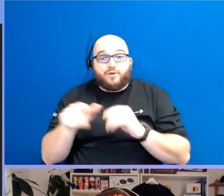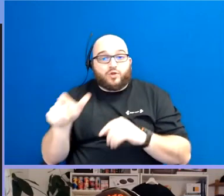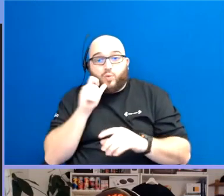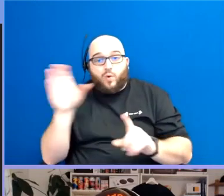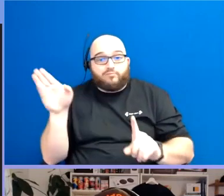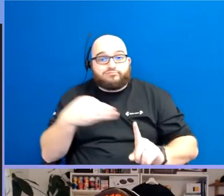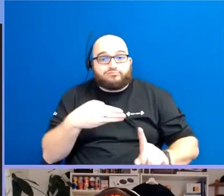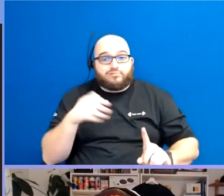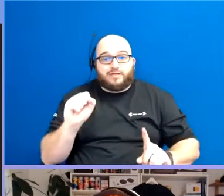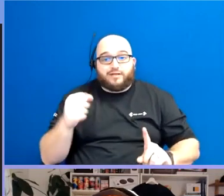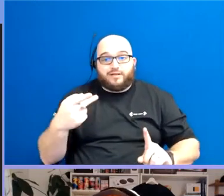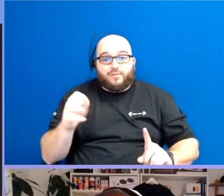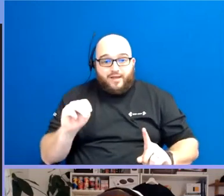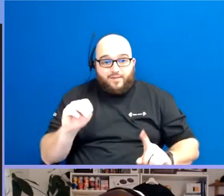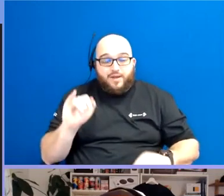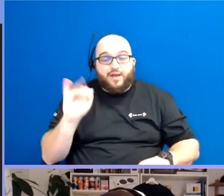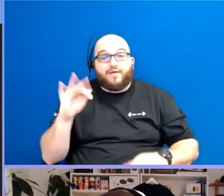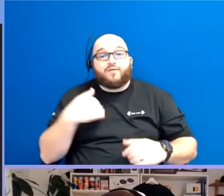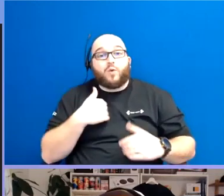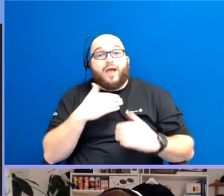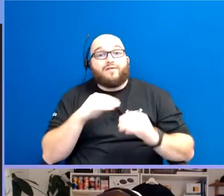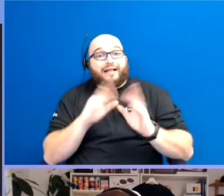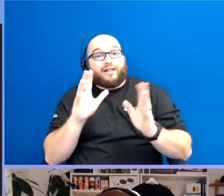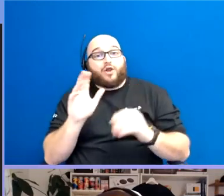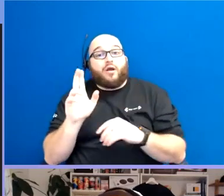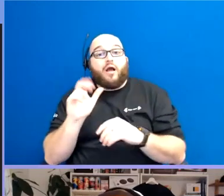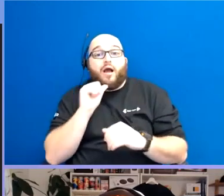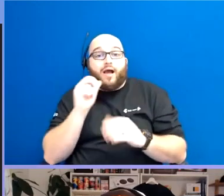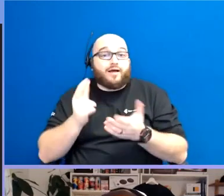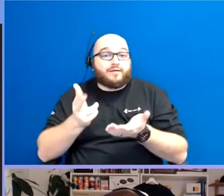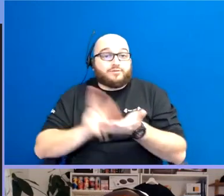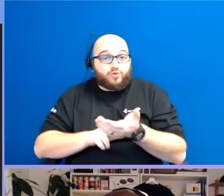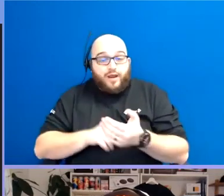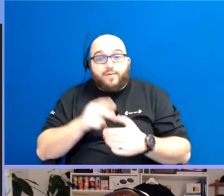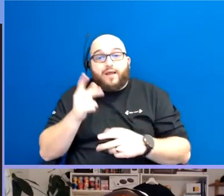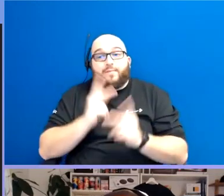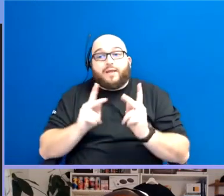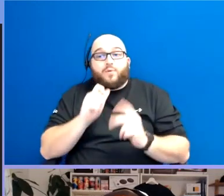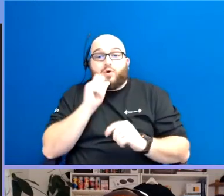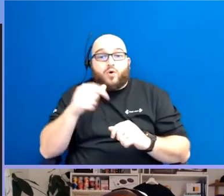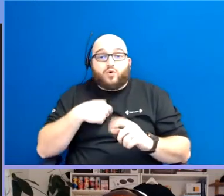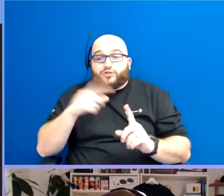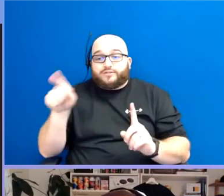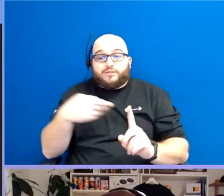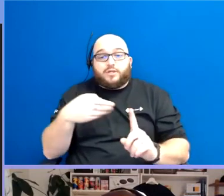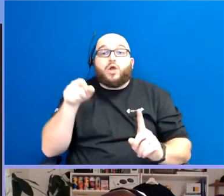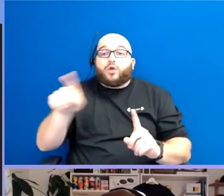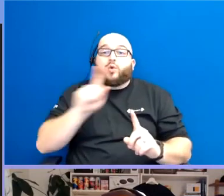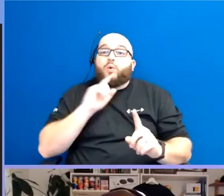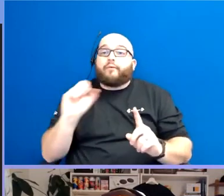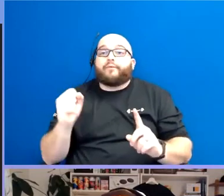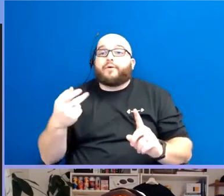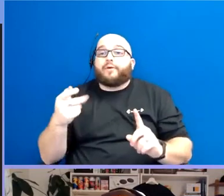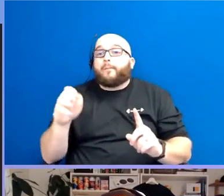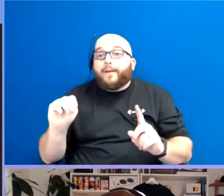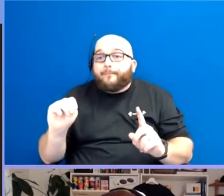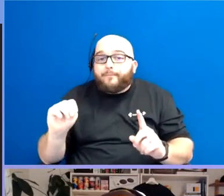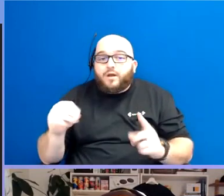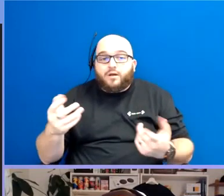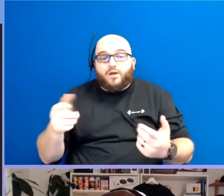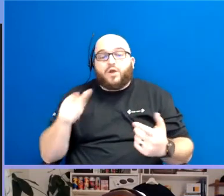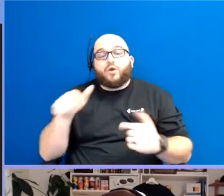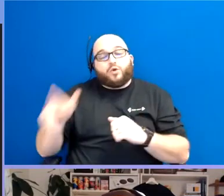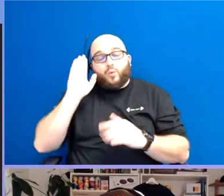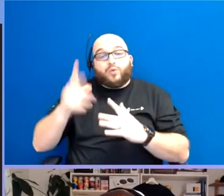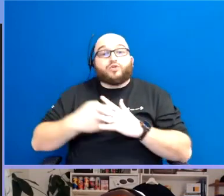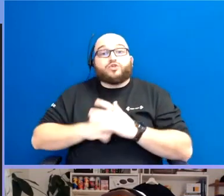you have unsubscribe links that are clear, people just don't mark you as spam. So you reach the